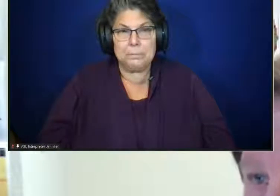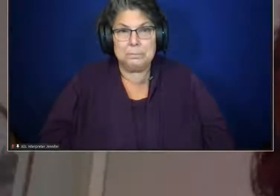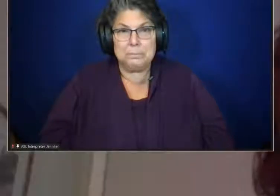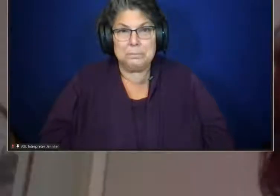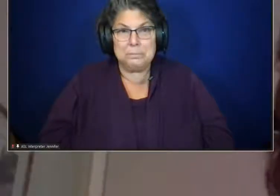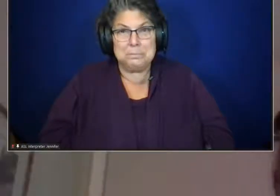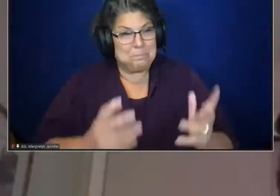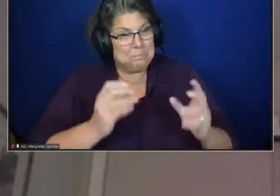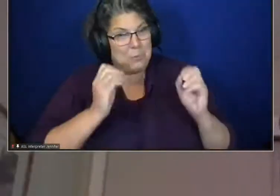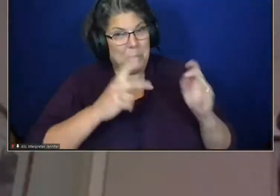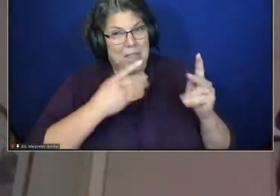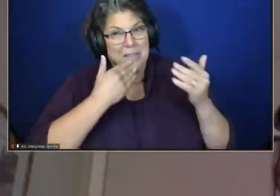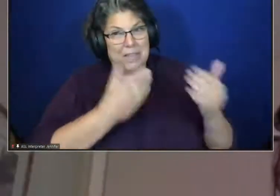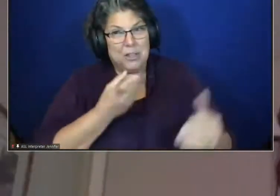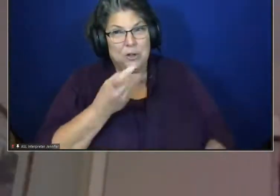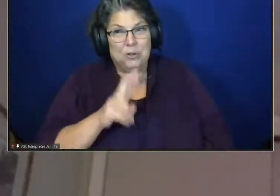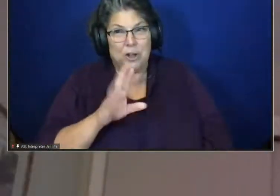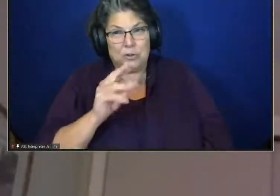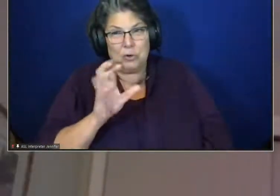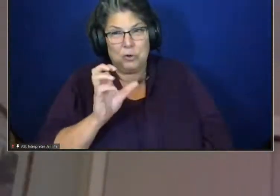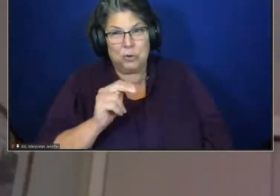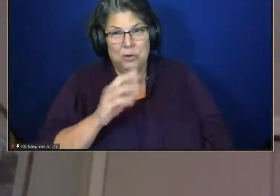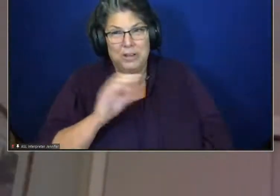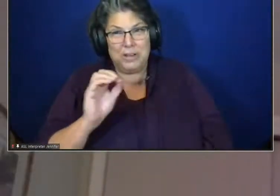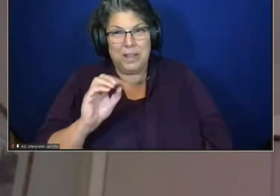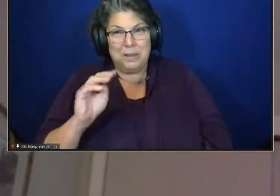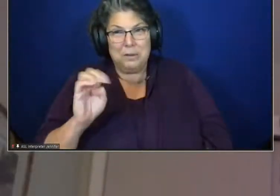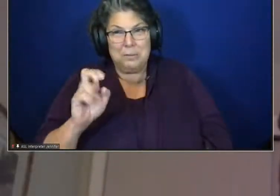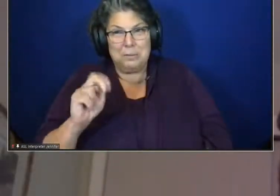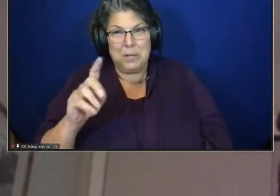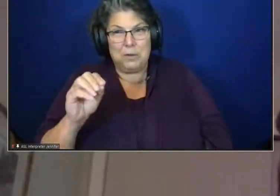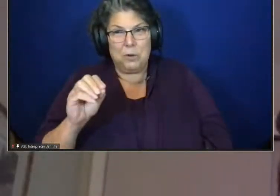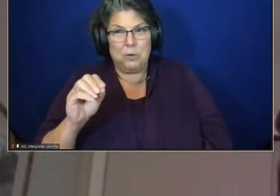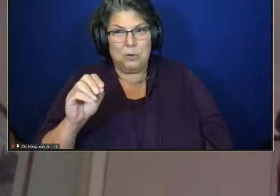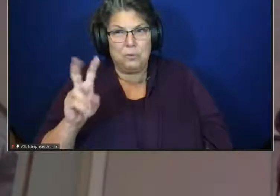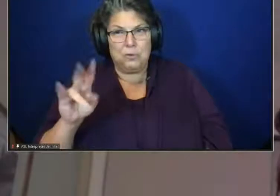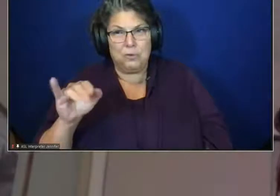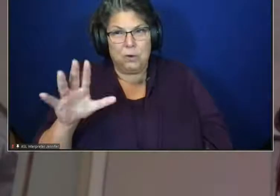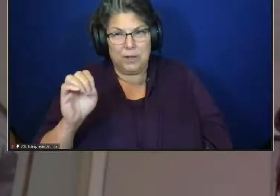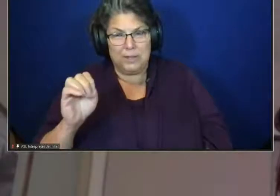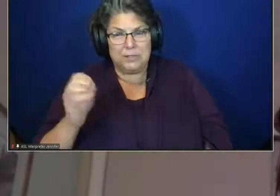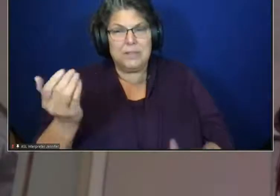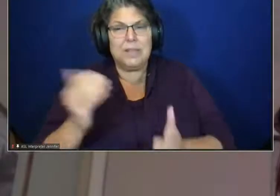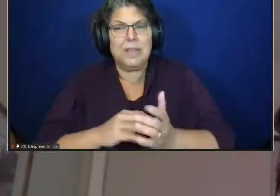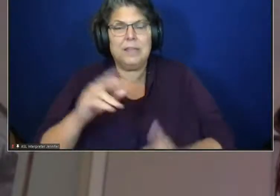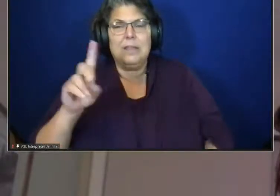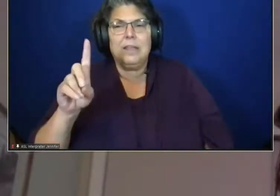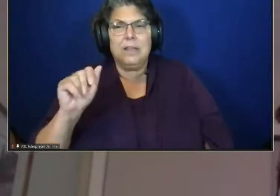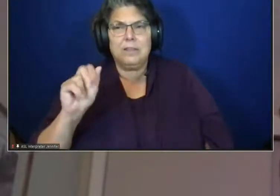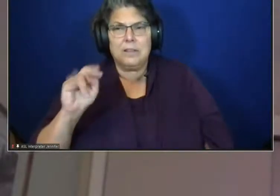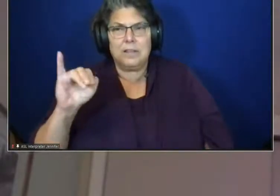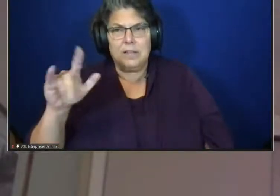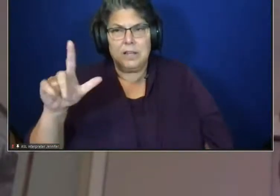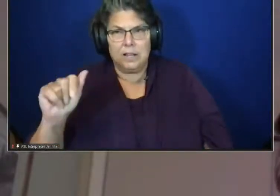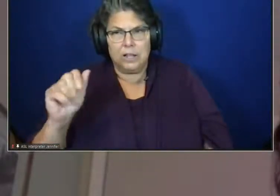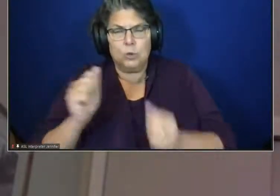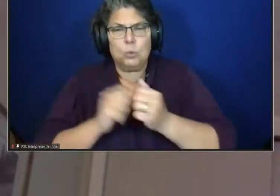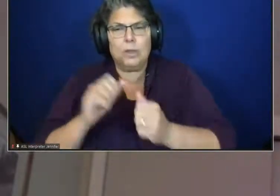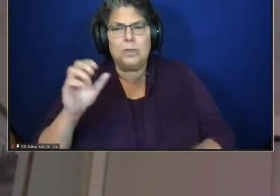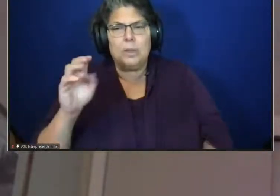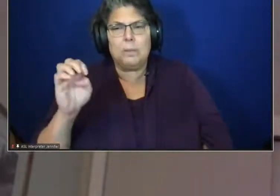All right, thank you, Dr. Coren, Mendocino Voice. And let's see, finally we have Danila with Mendocino Action